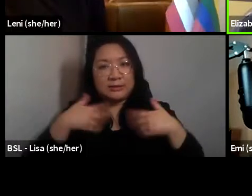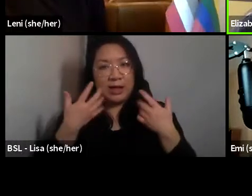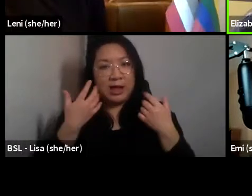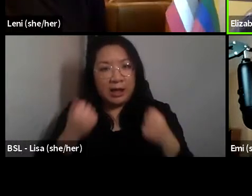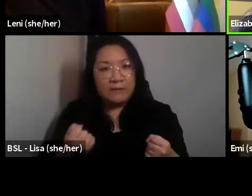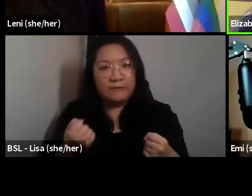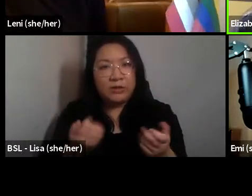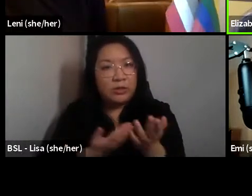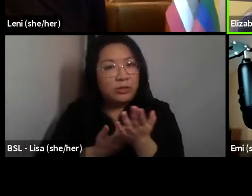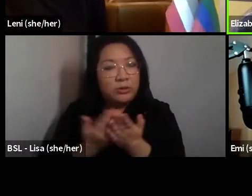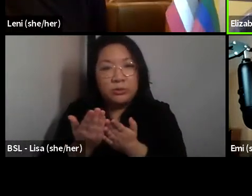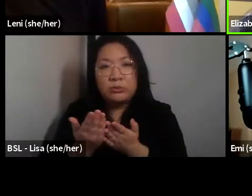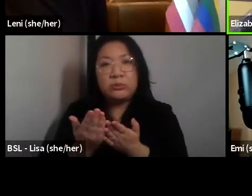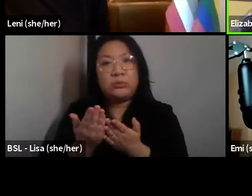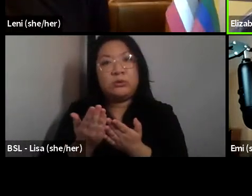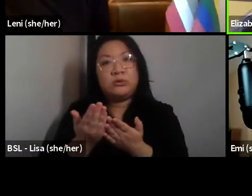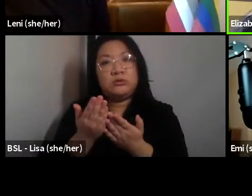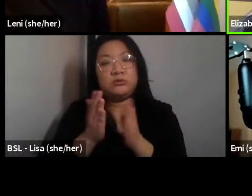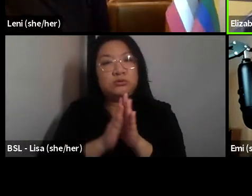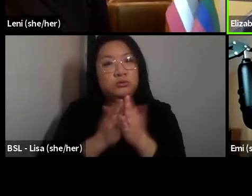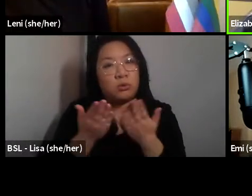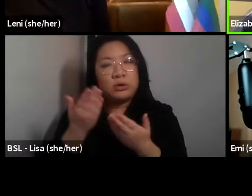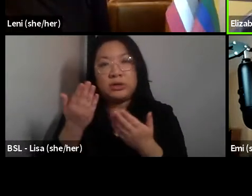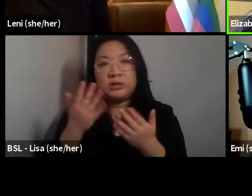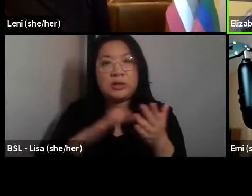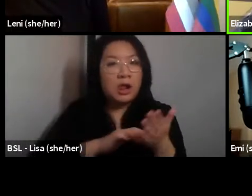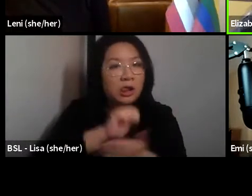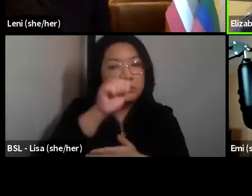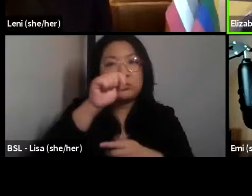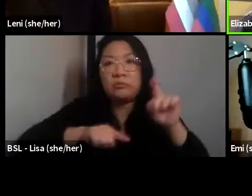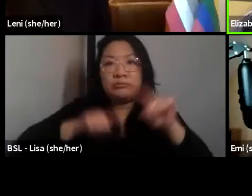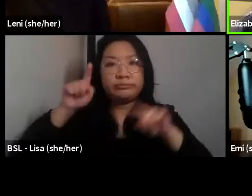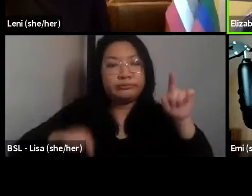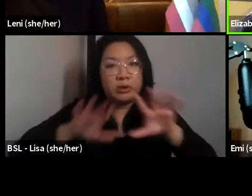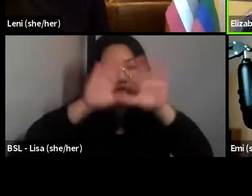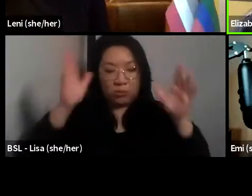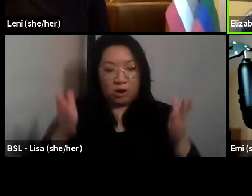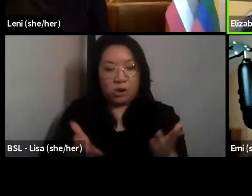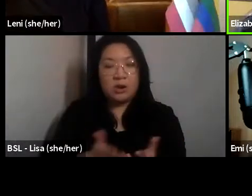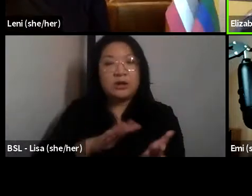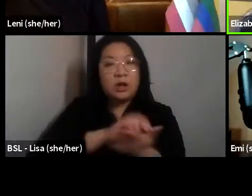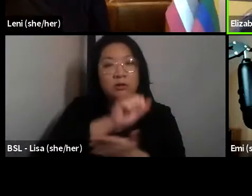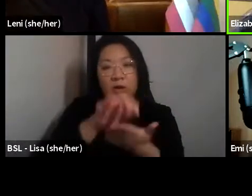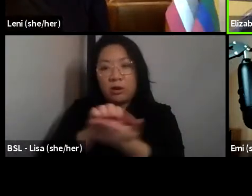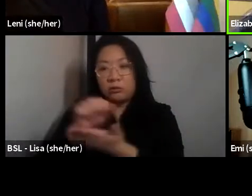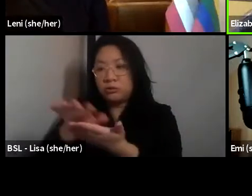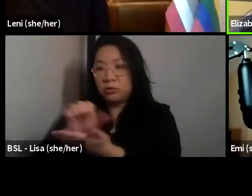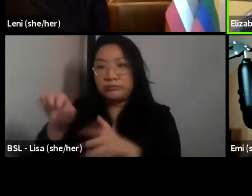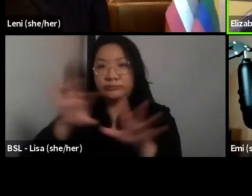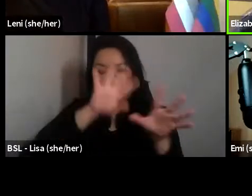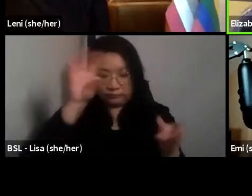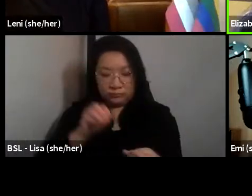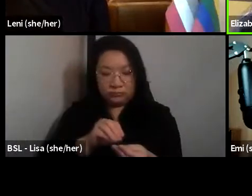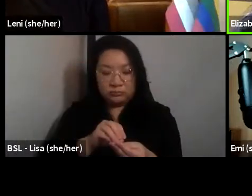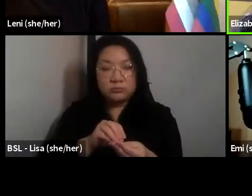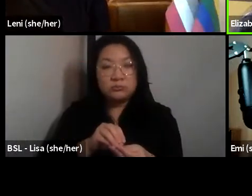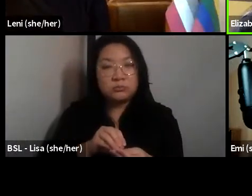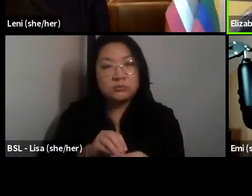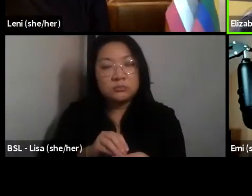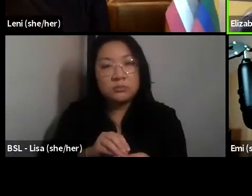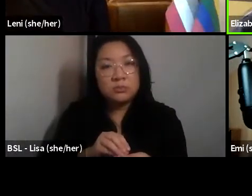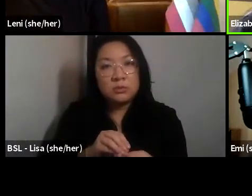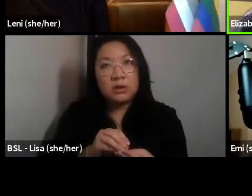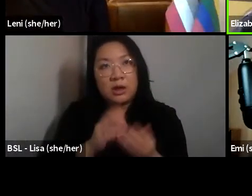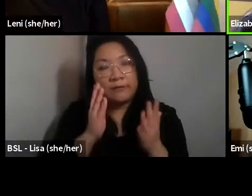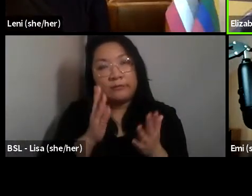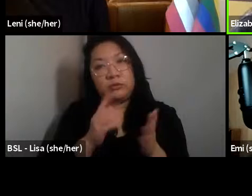from stories from lots of different cultures around the world, and it sort of needs bringing to